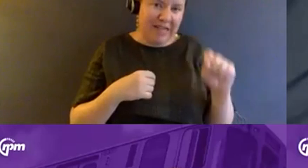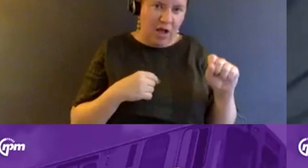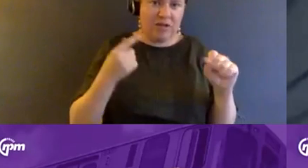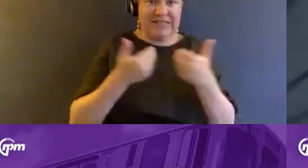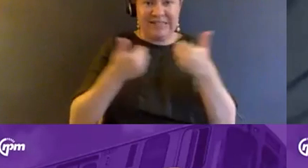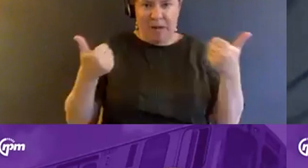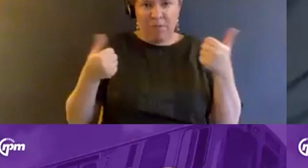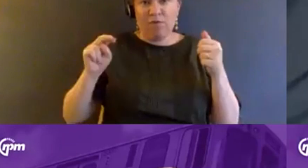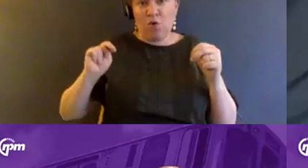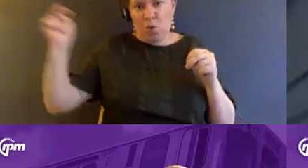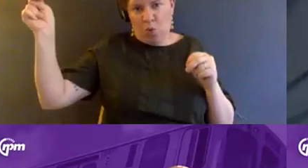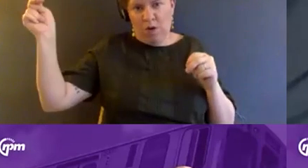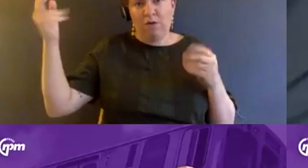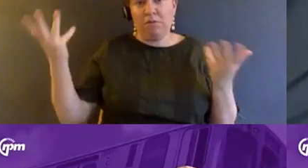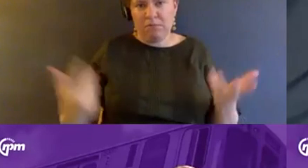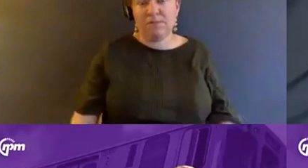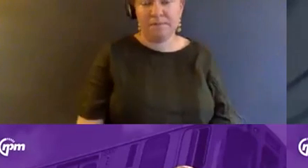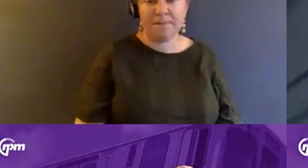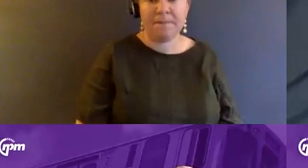platform for northbound customers.